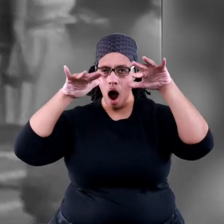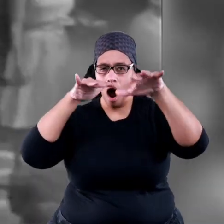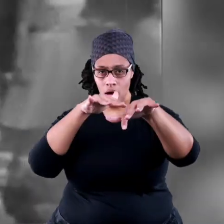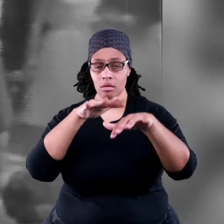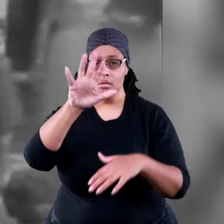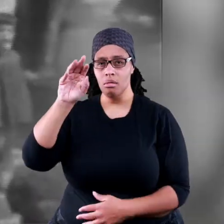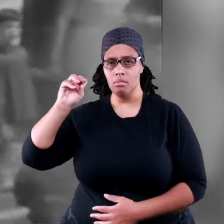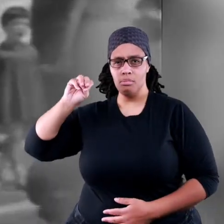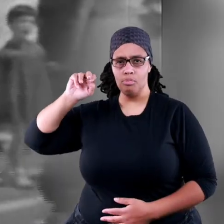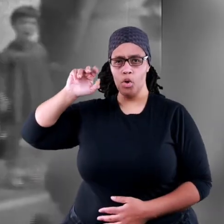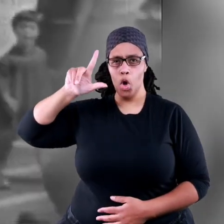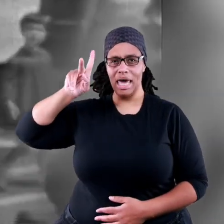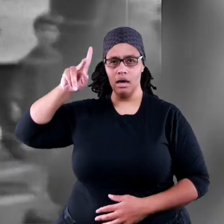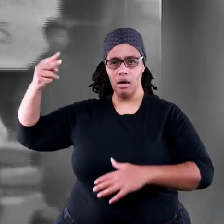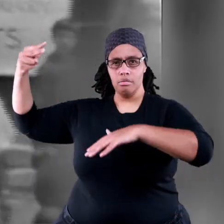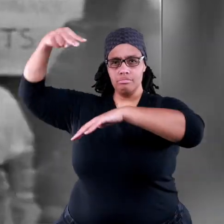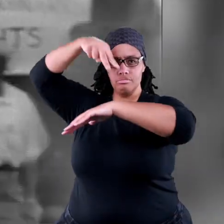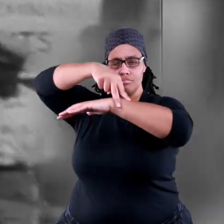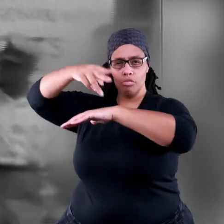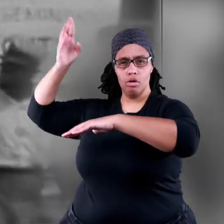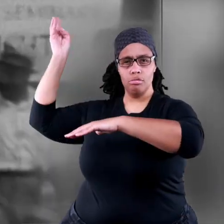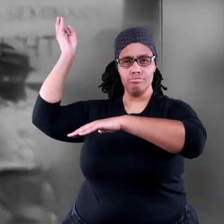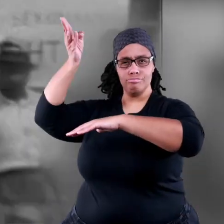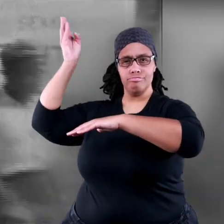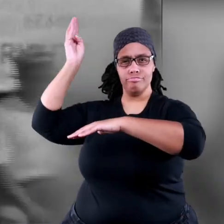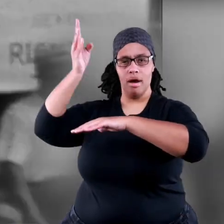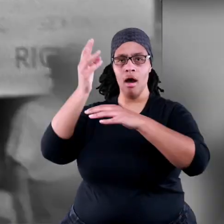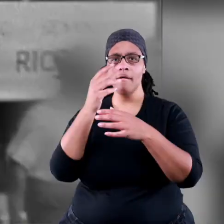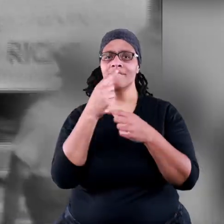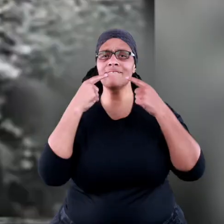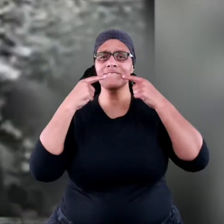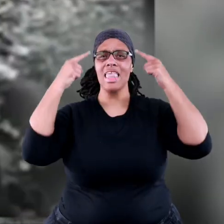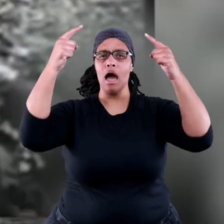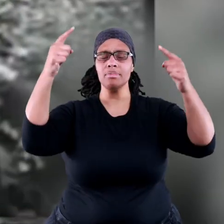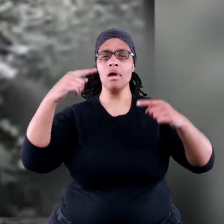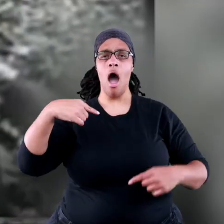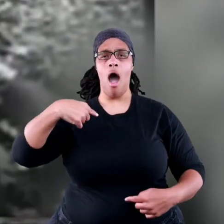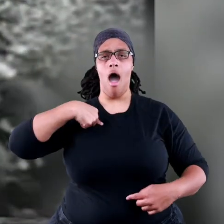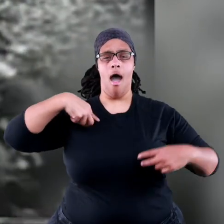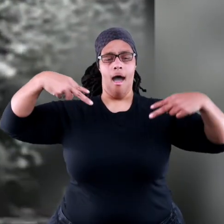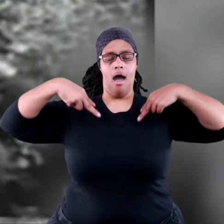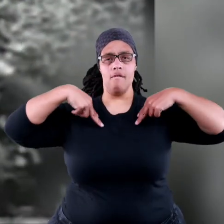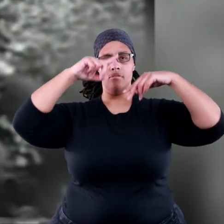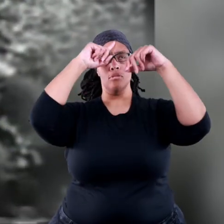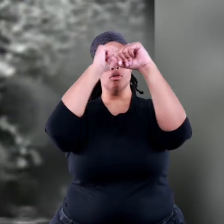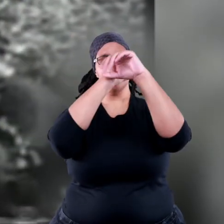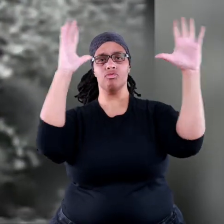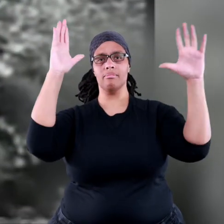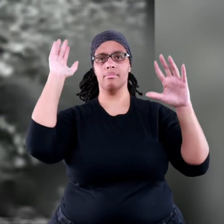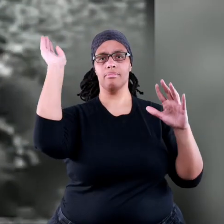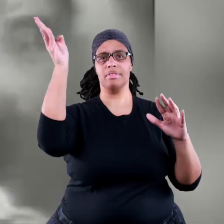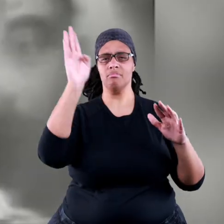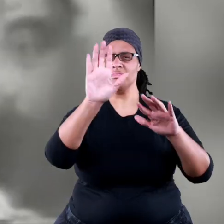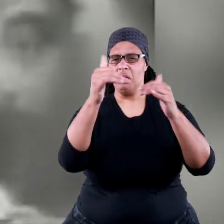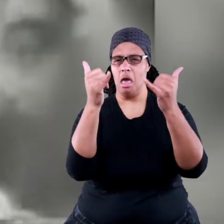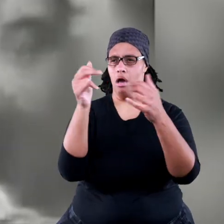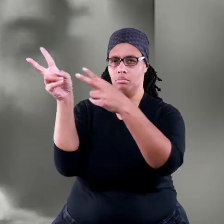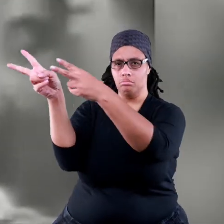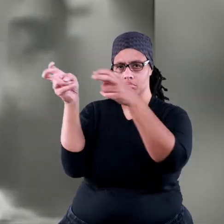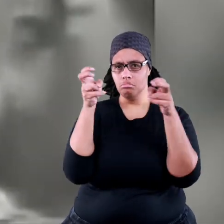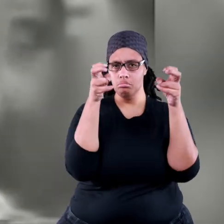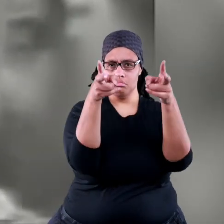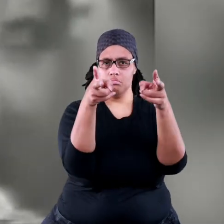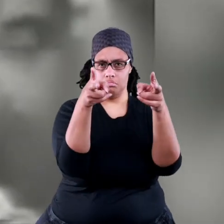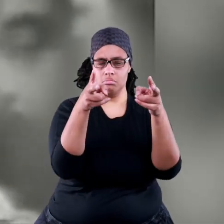250,000 people. Dr. King would deliver his famous "I have a dream" speech. Here